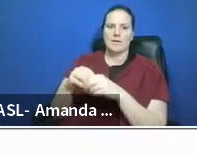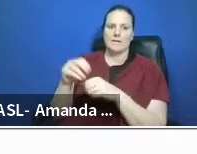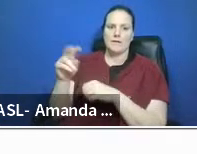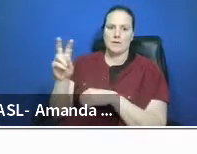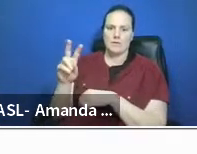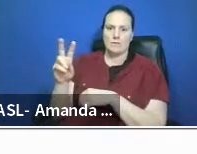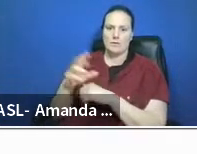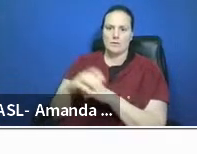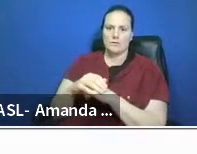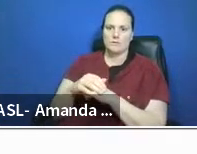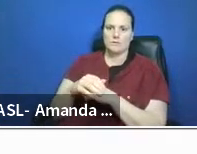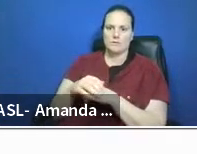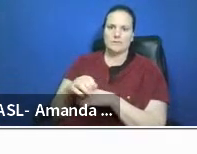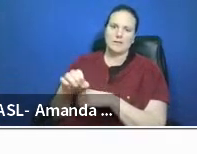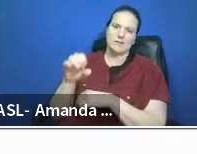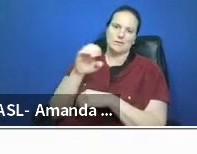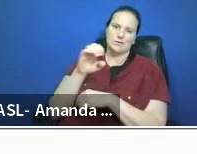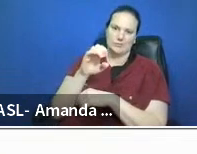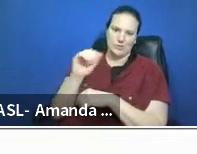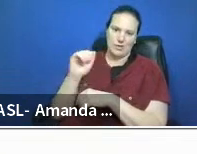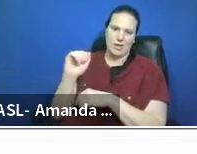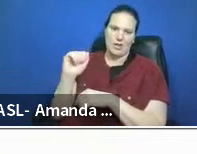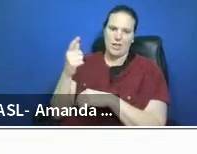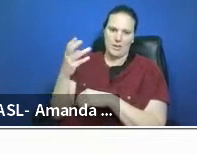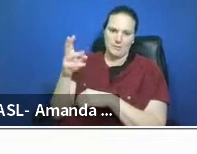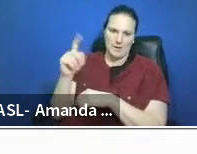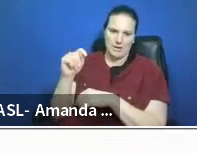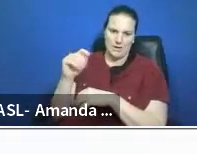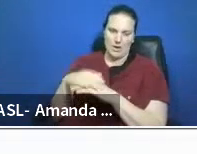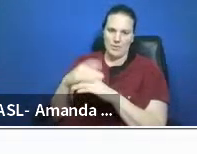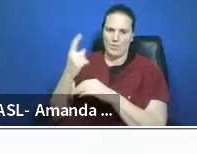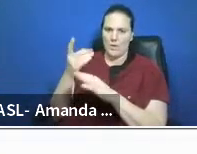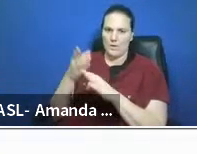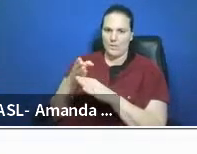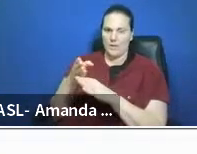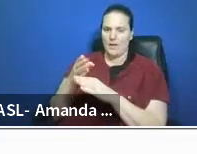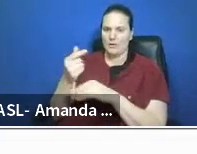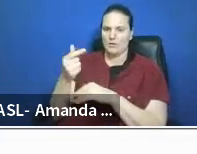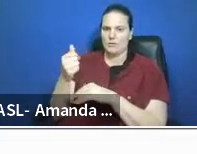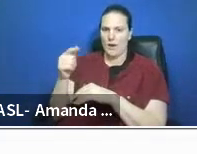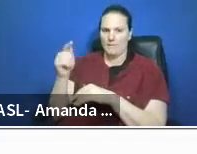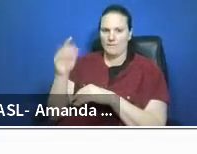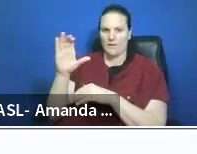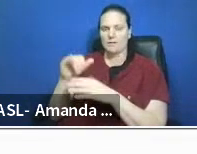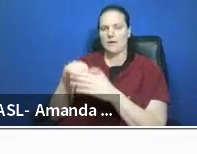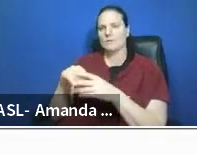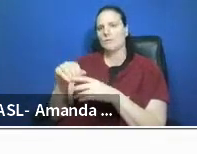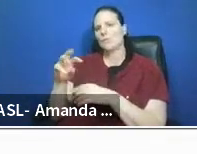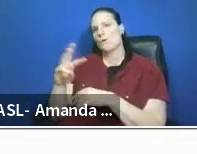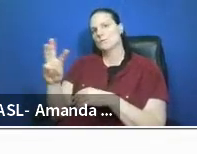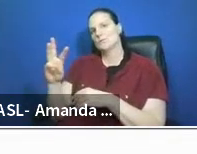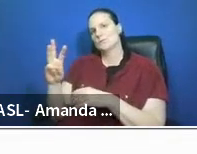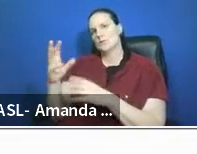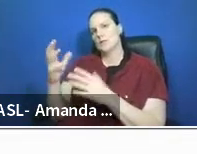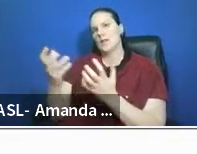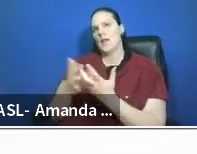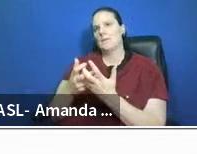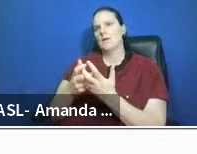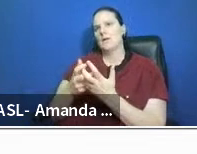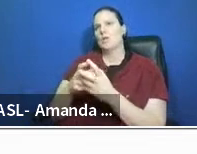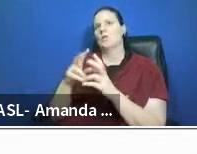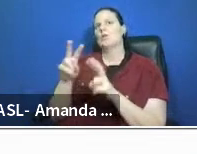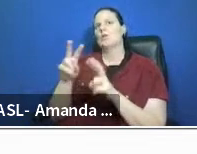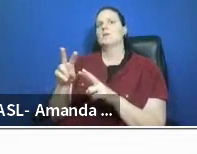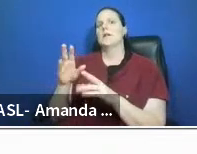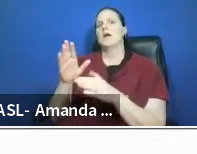kind of more easterly alignment in the one on the main graphic, and then the inset is more of a westerly alignment, looking at a